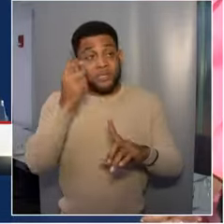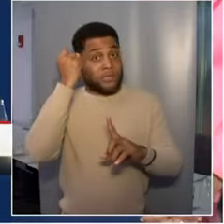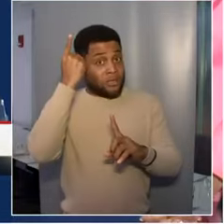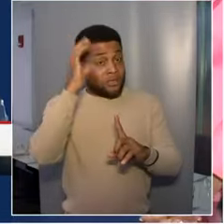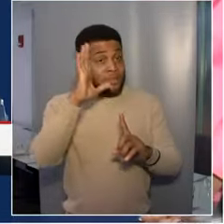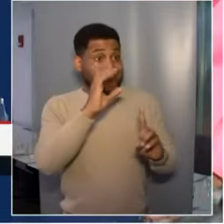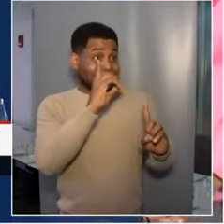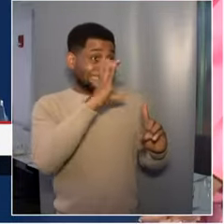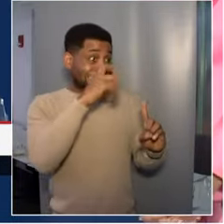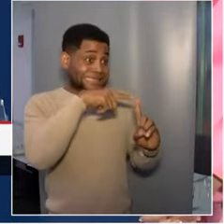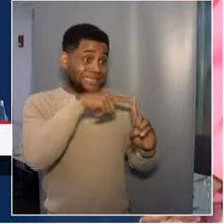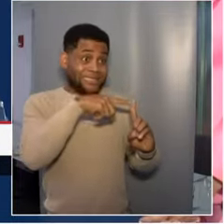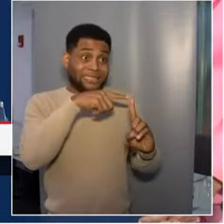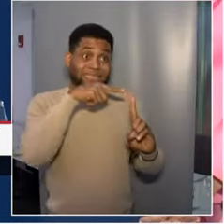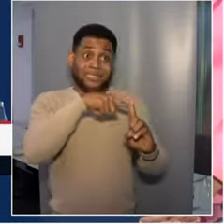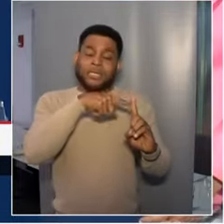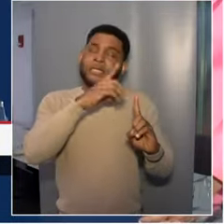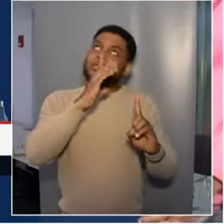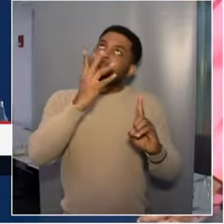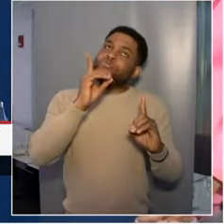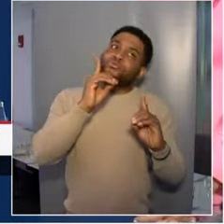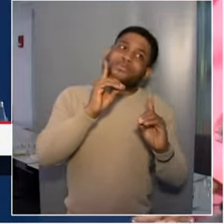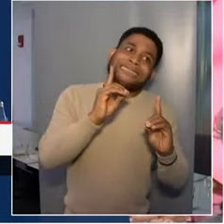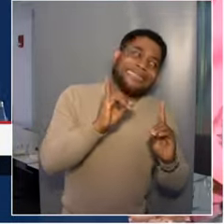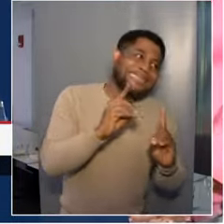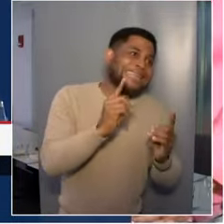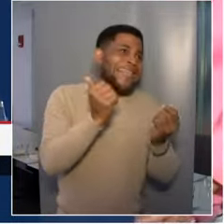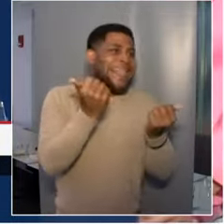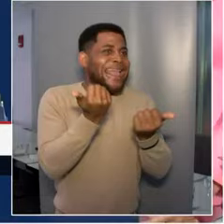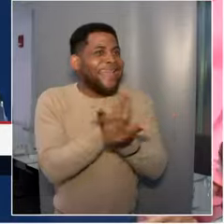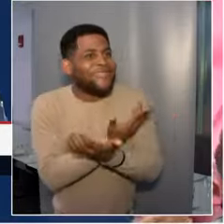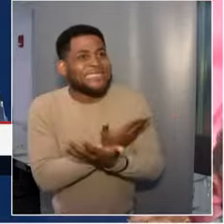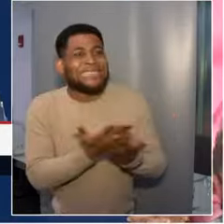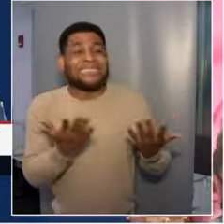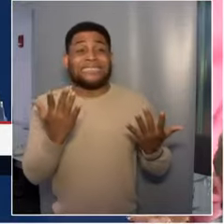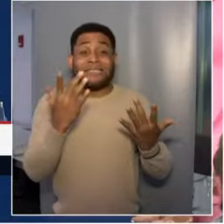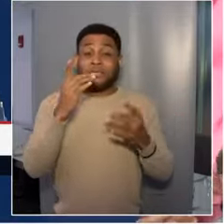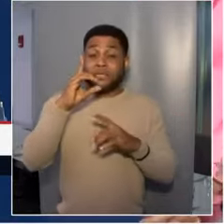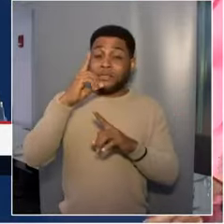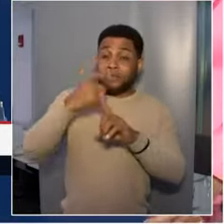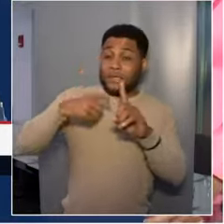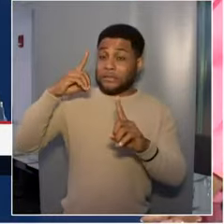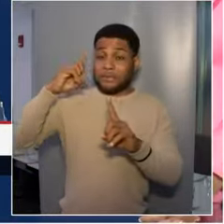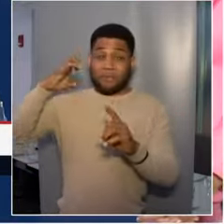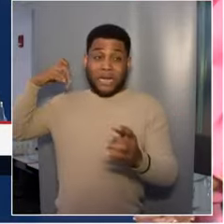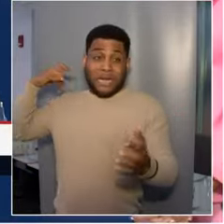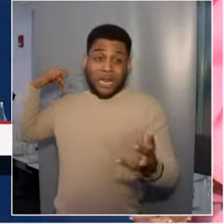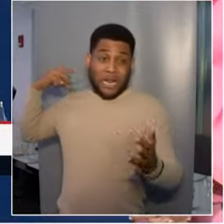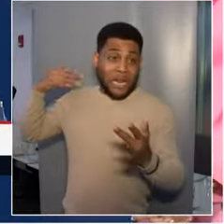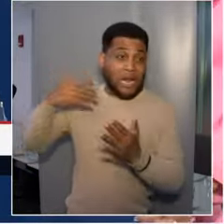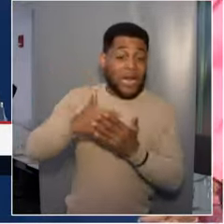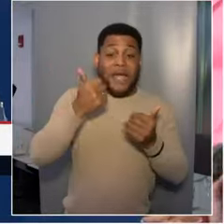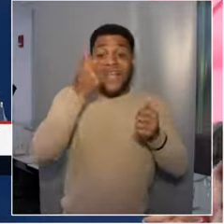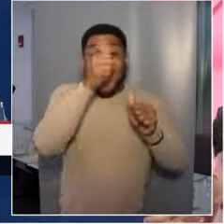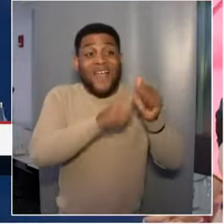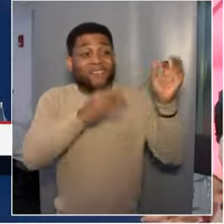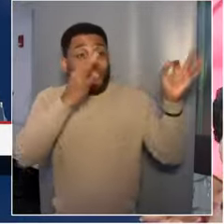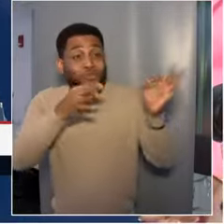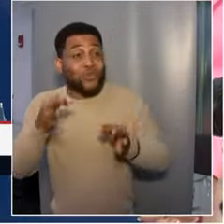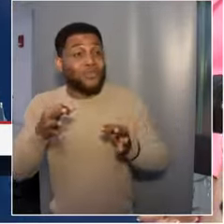right from December on. Every single move that they made, we would put on the board and